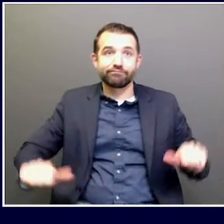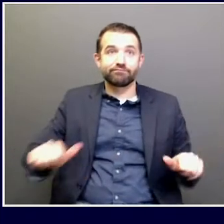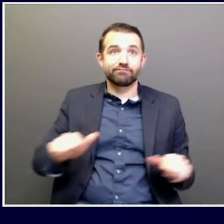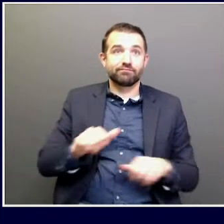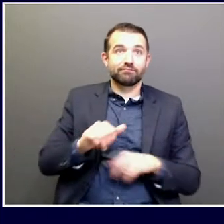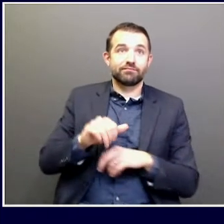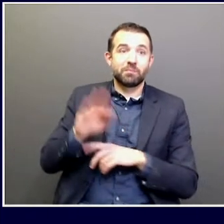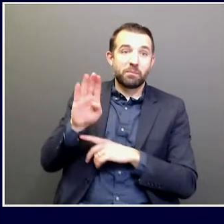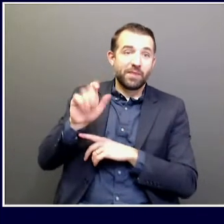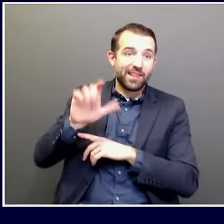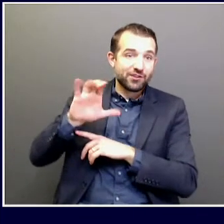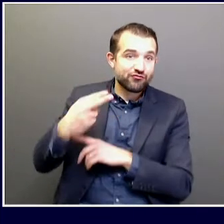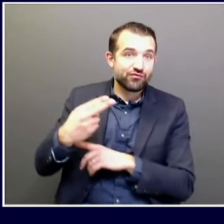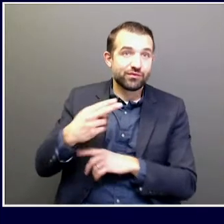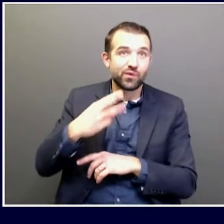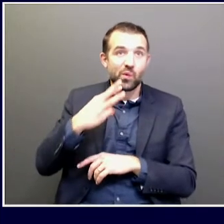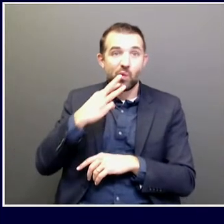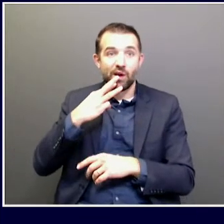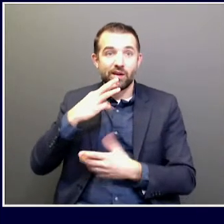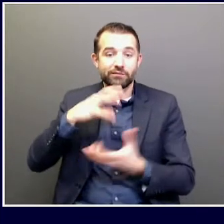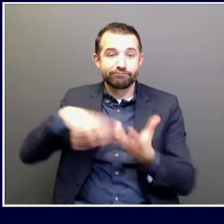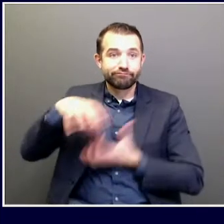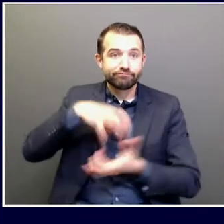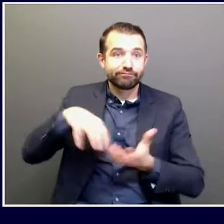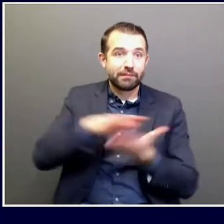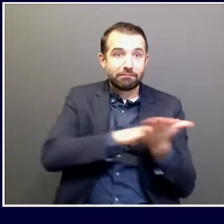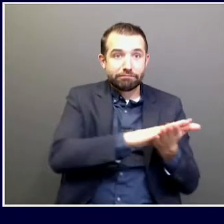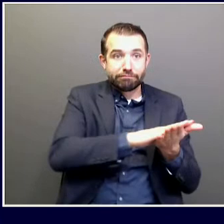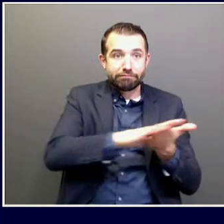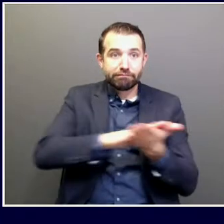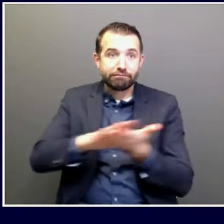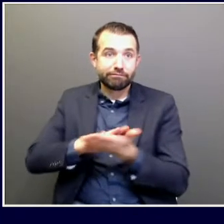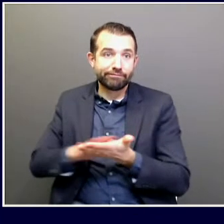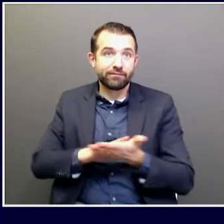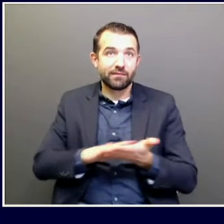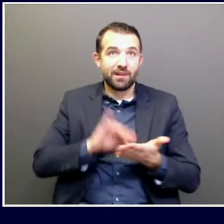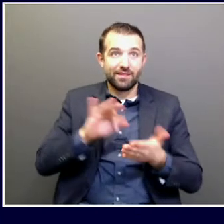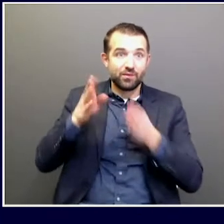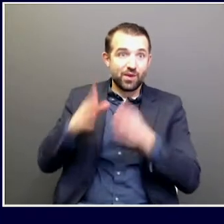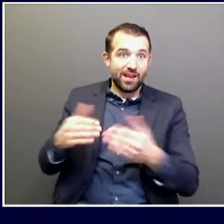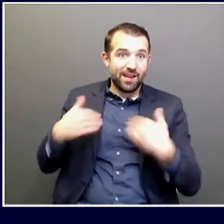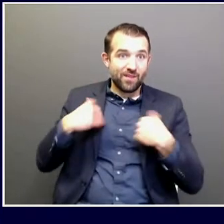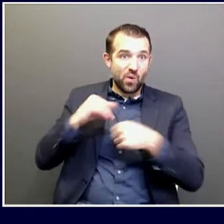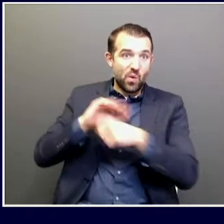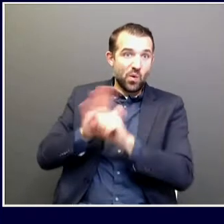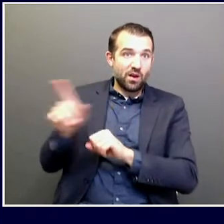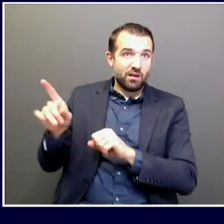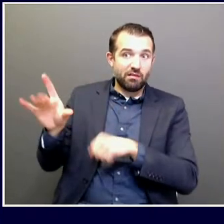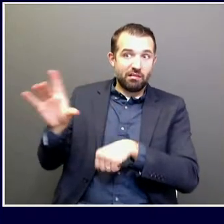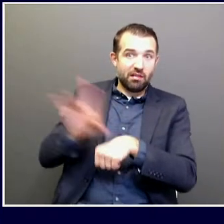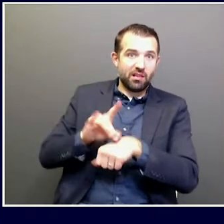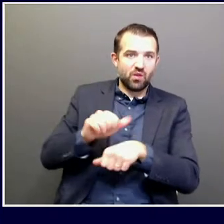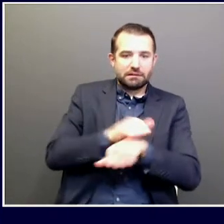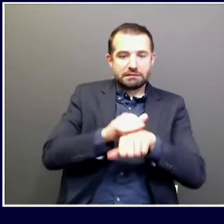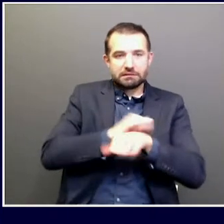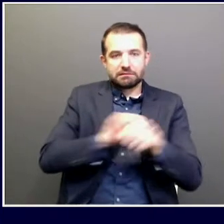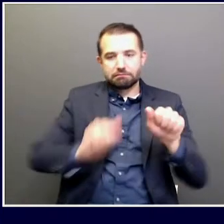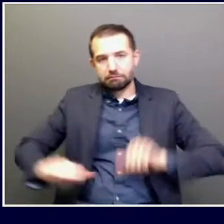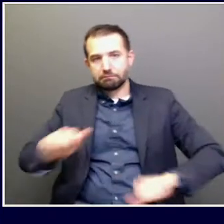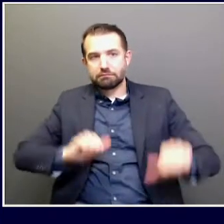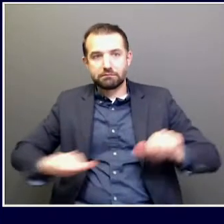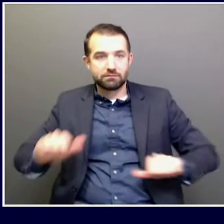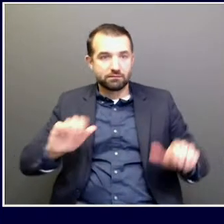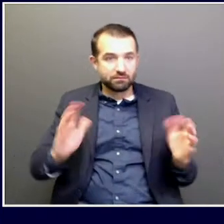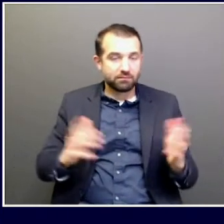which may have been used by folks who are transmitting the virus. So there are a lot of physical things we can do, we should be